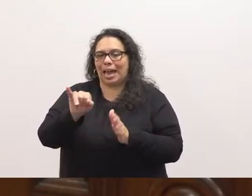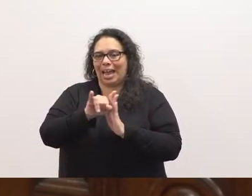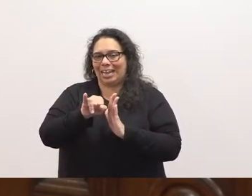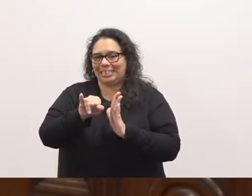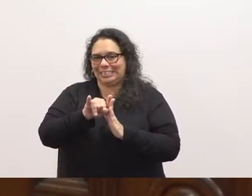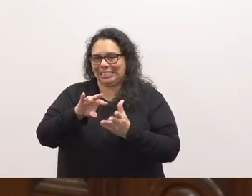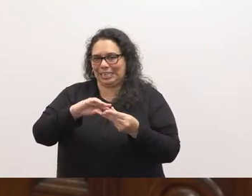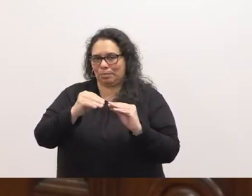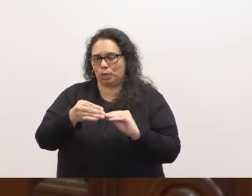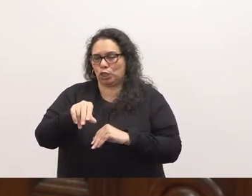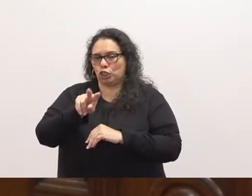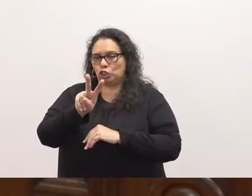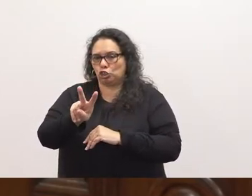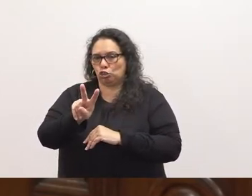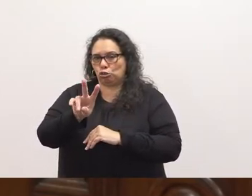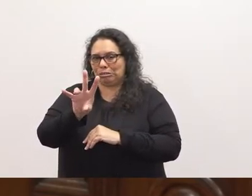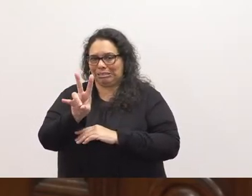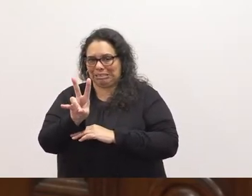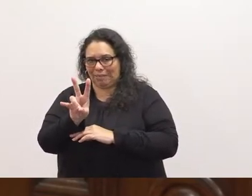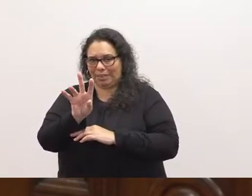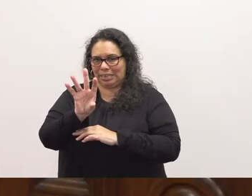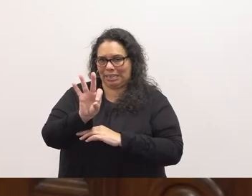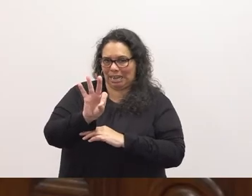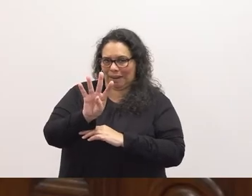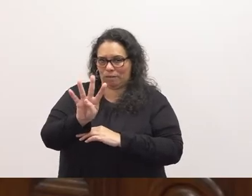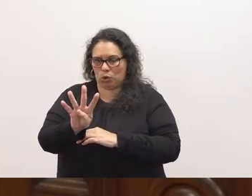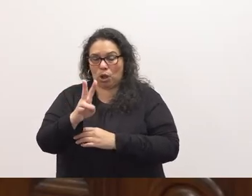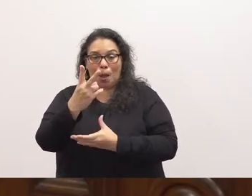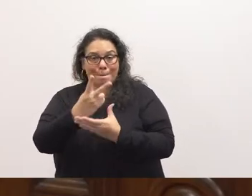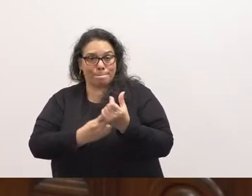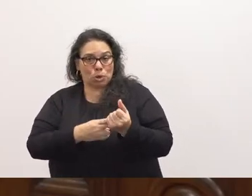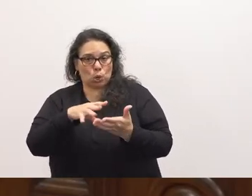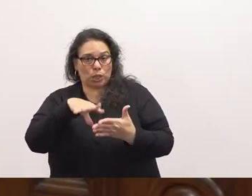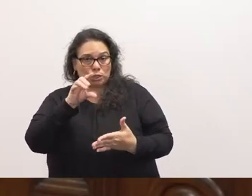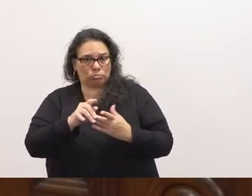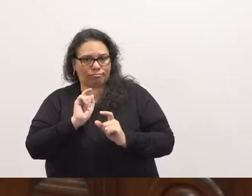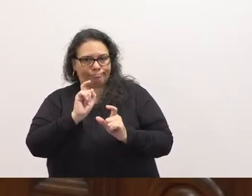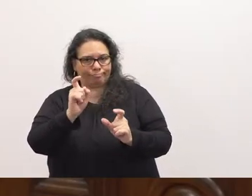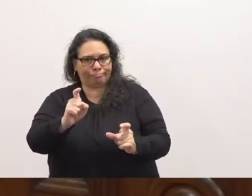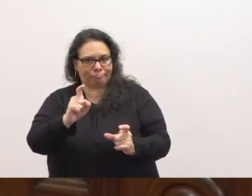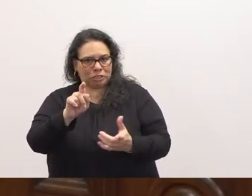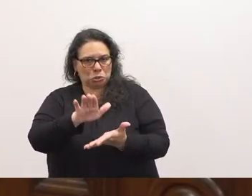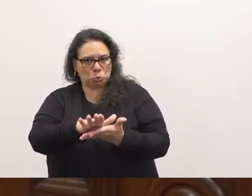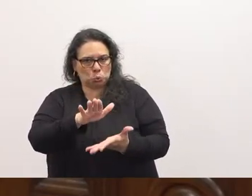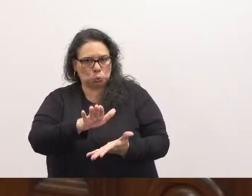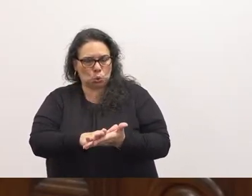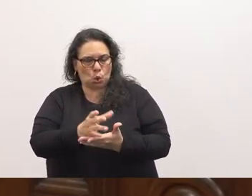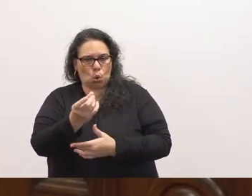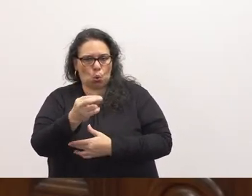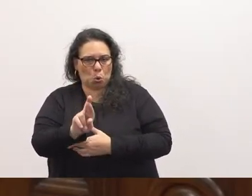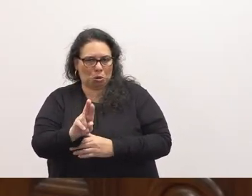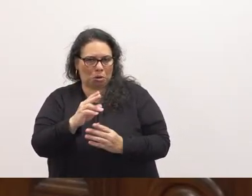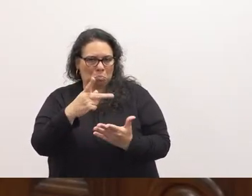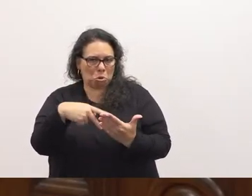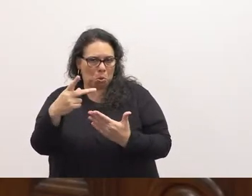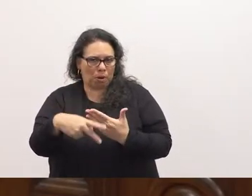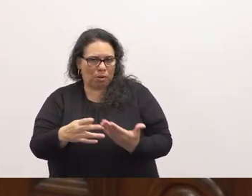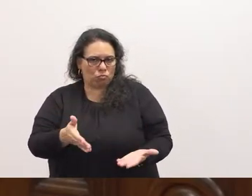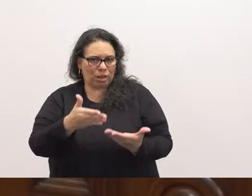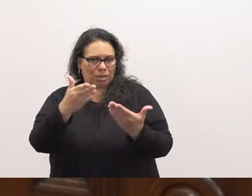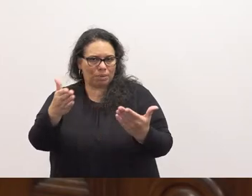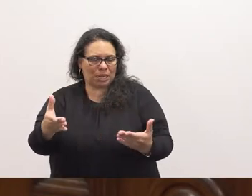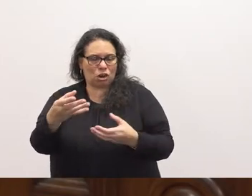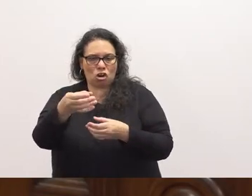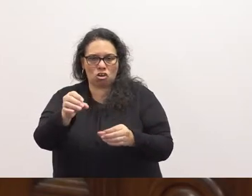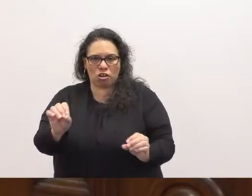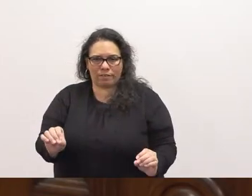number 2794. Both students will be assigned to a school or instructional program as recommended by the Office